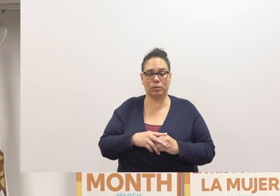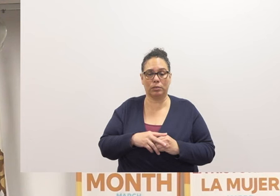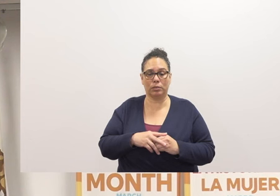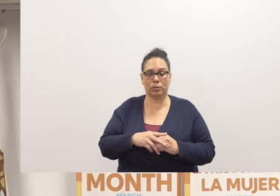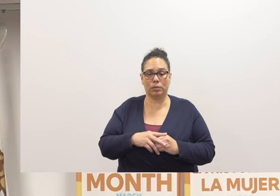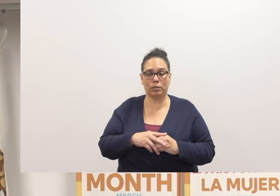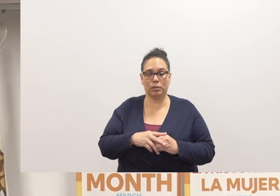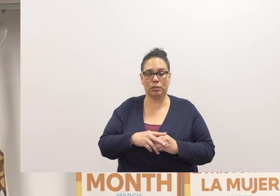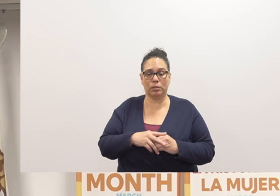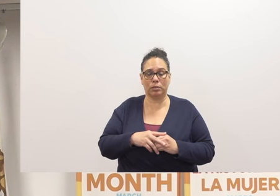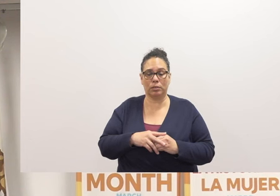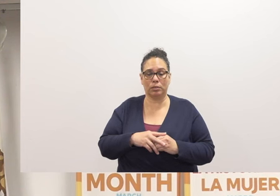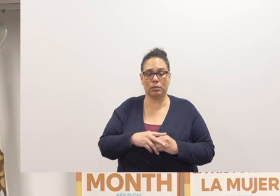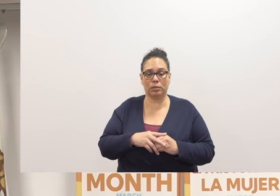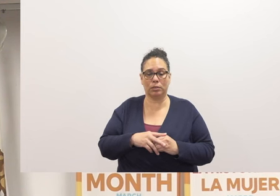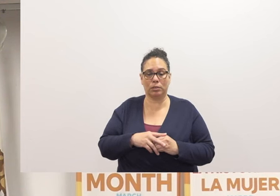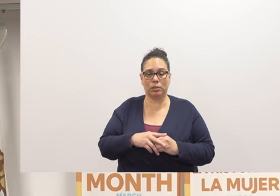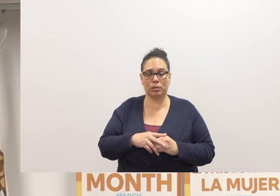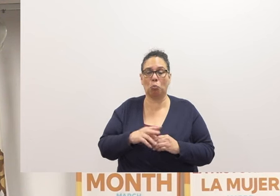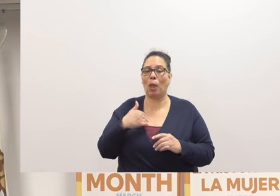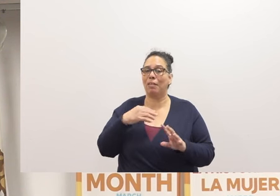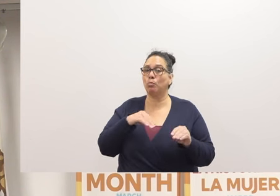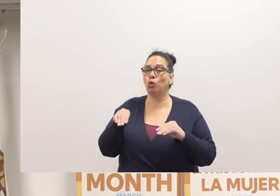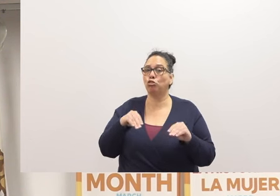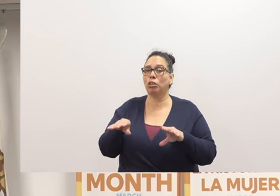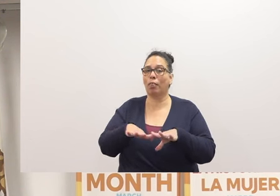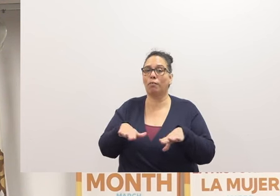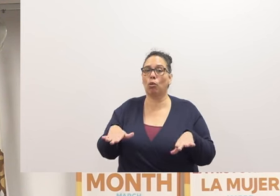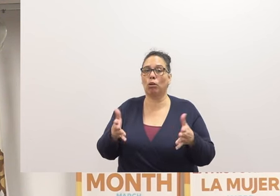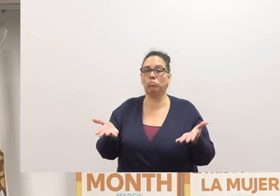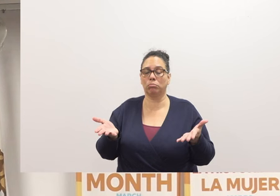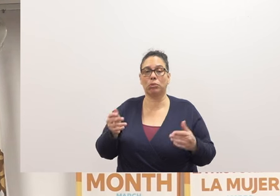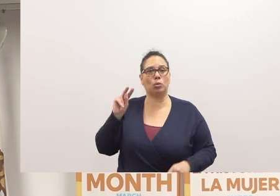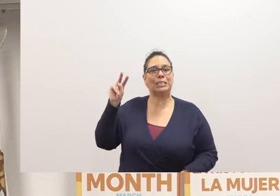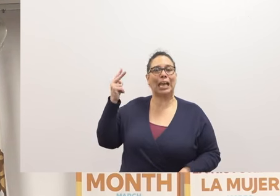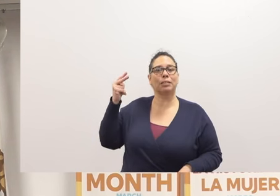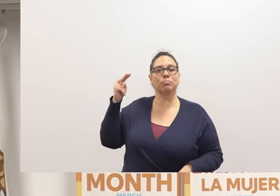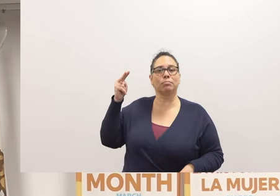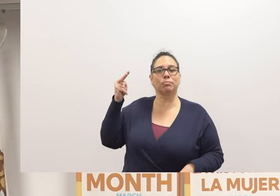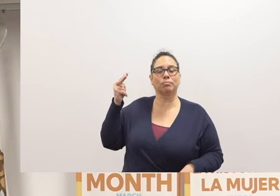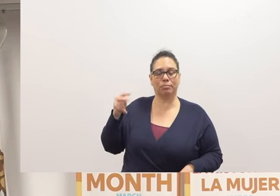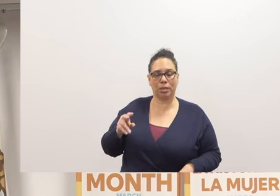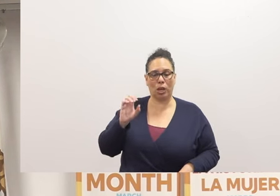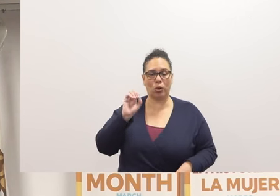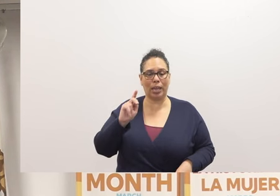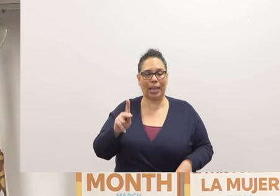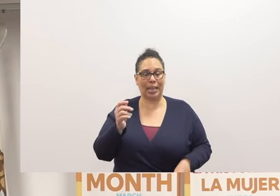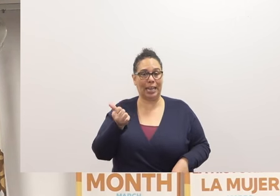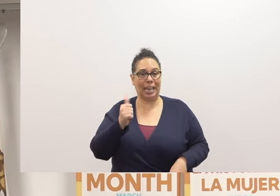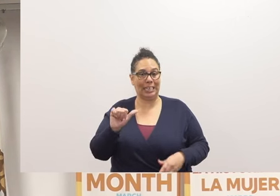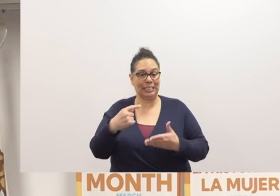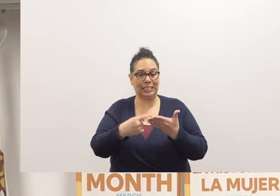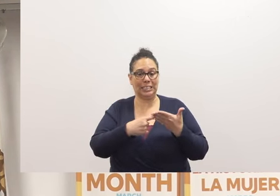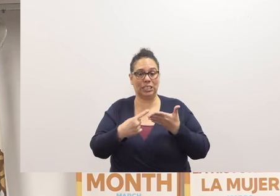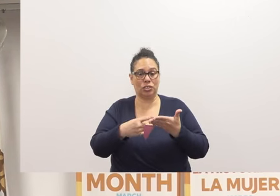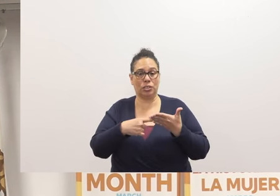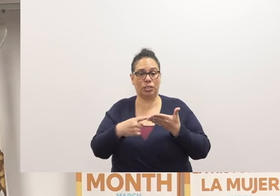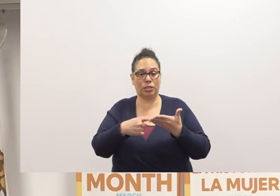there's a consensus. Well, we have a motion on the floor, so I'll second it. Okay, any discussion?